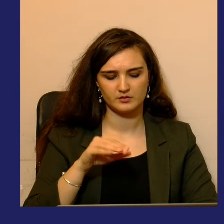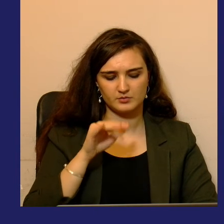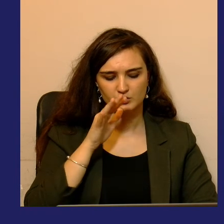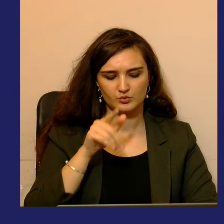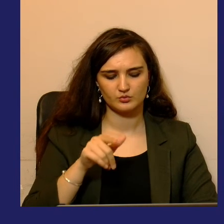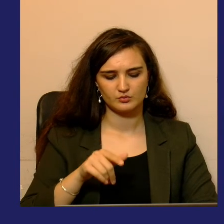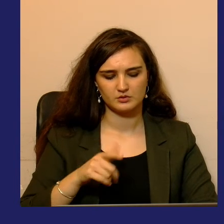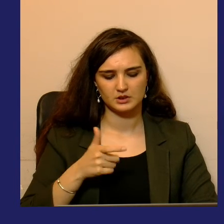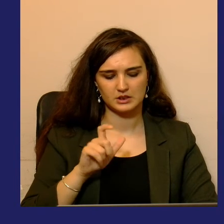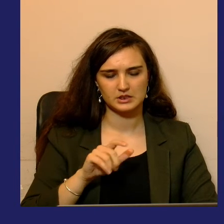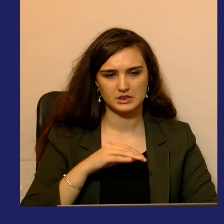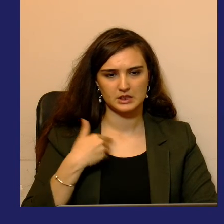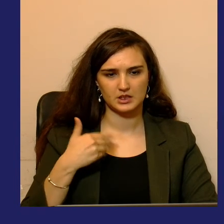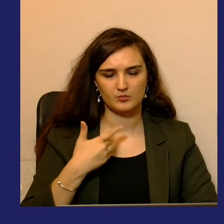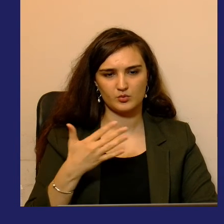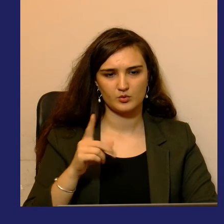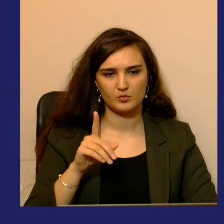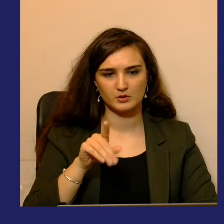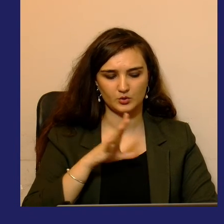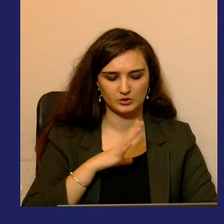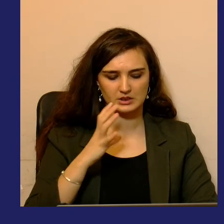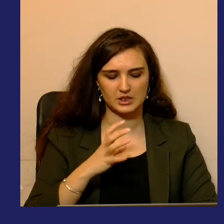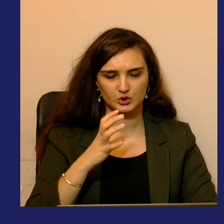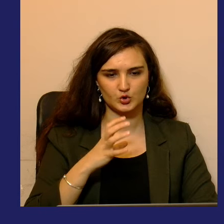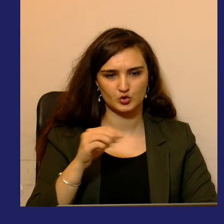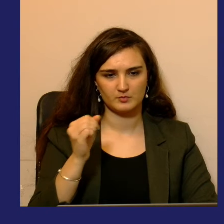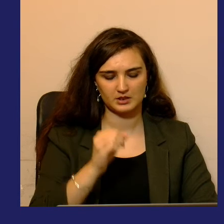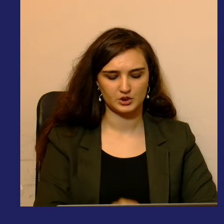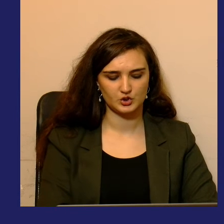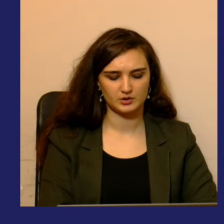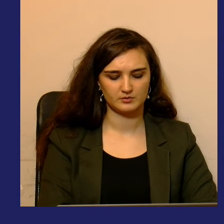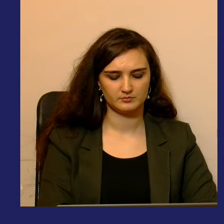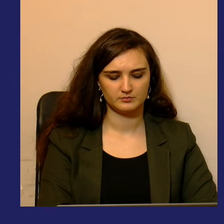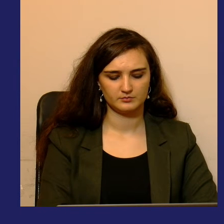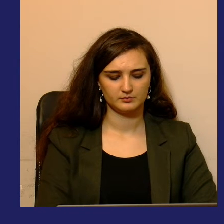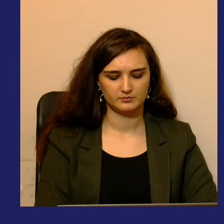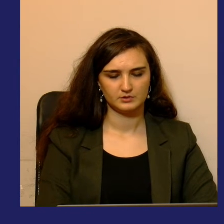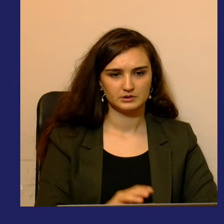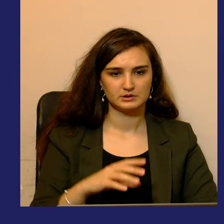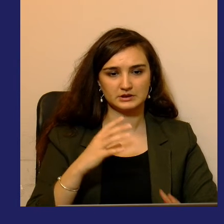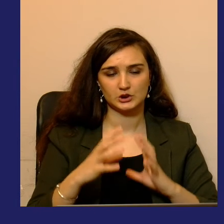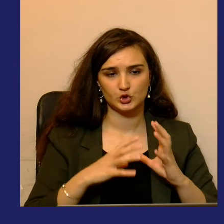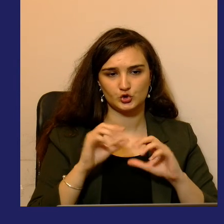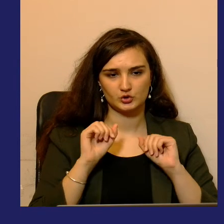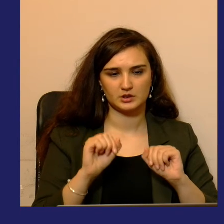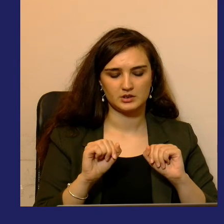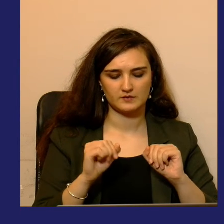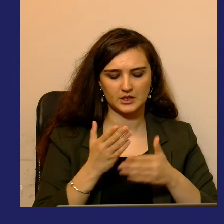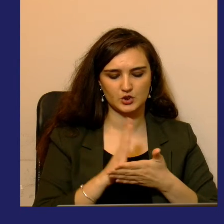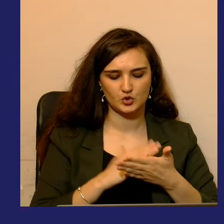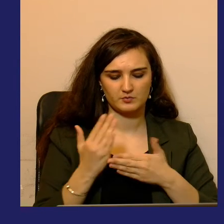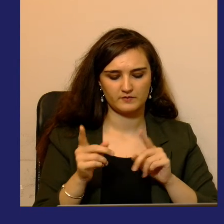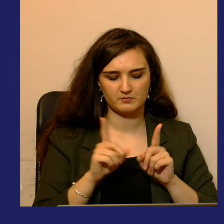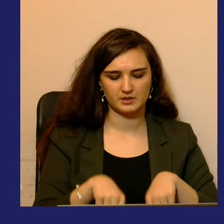regional support, I think, to provide at least some cover for those institutions. I'll stop there.